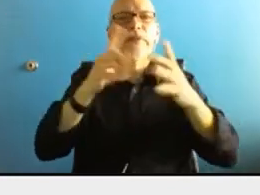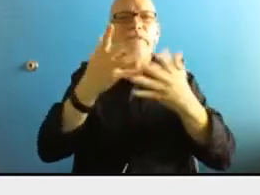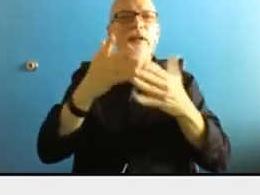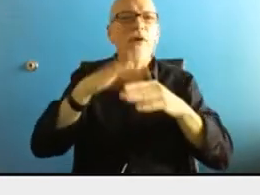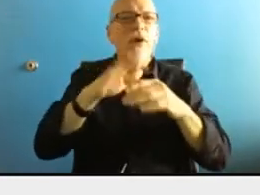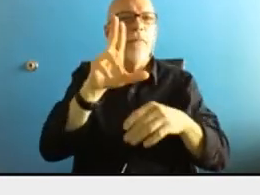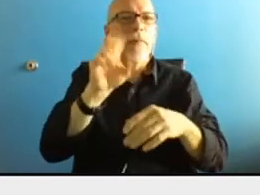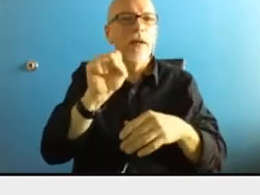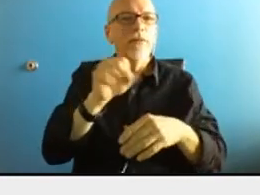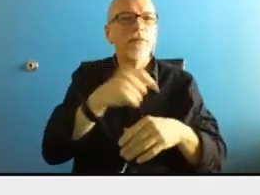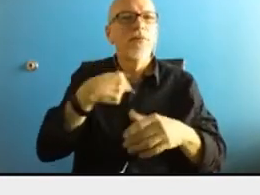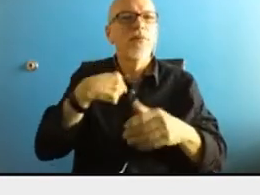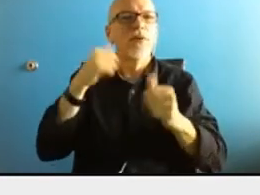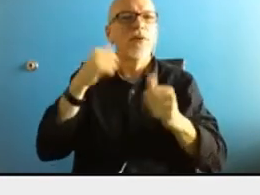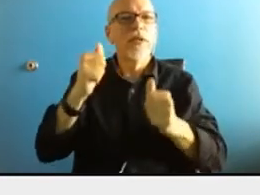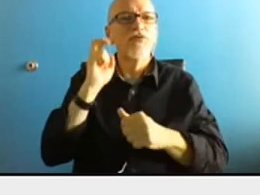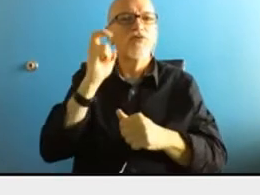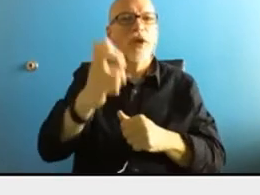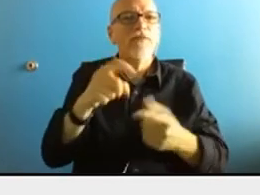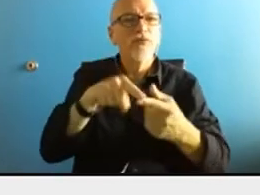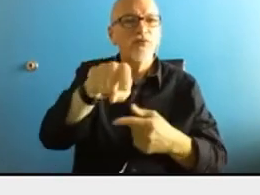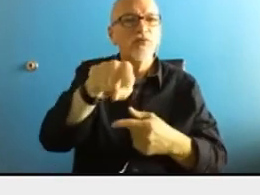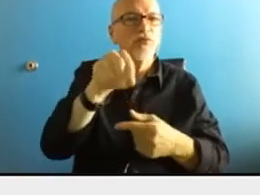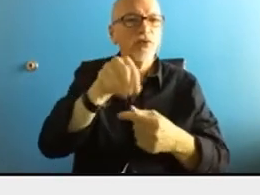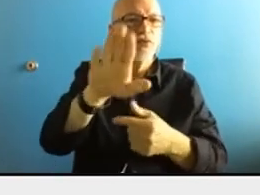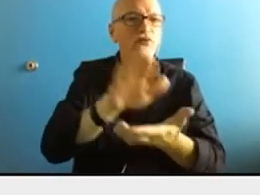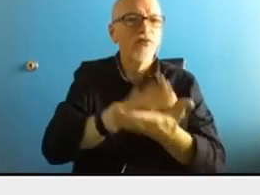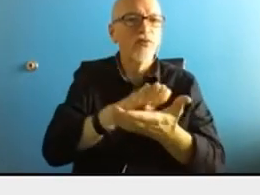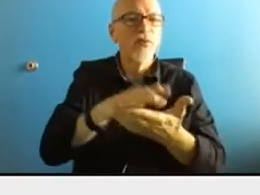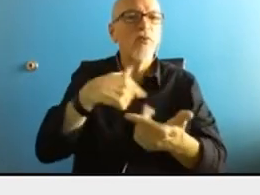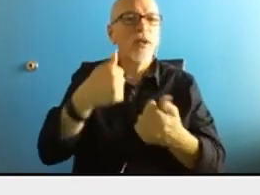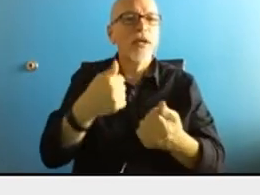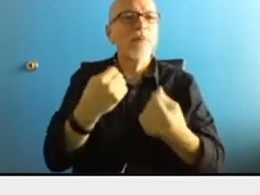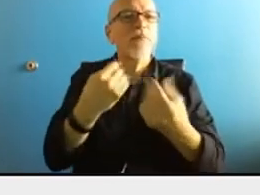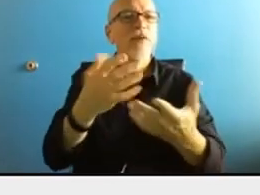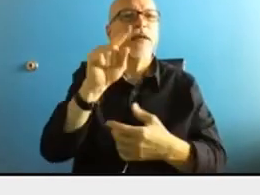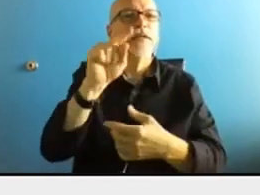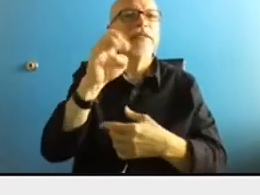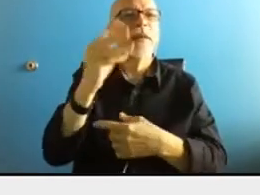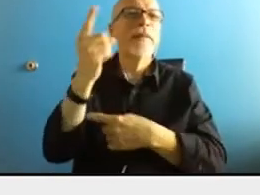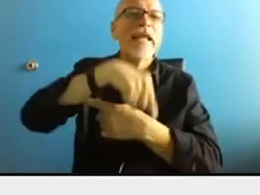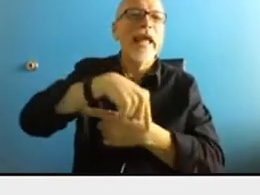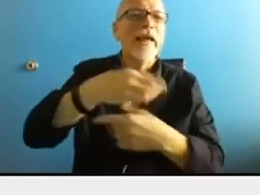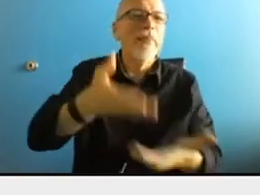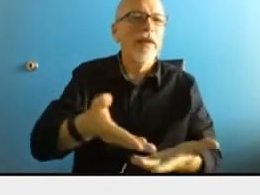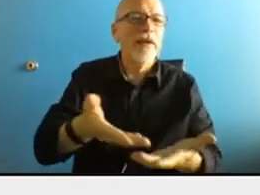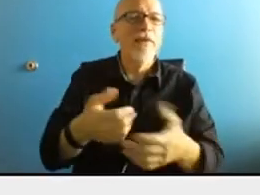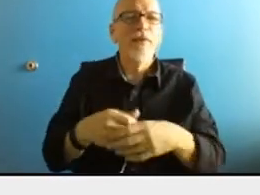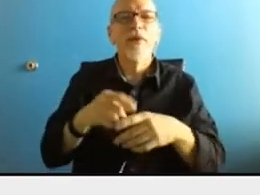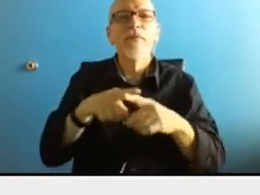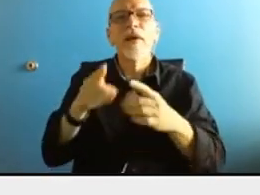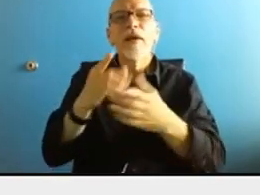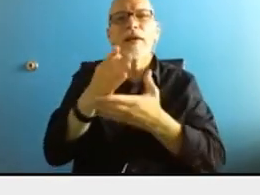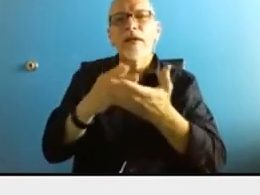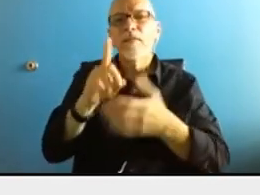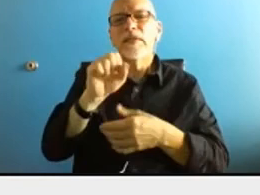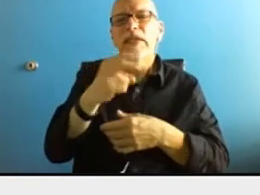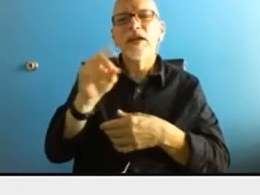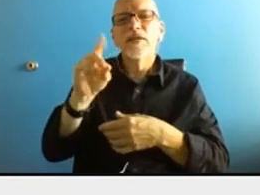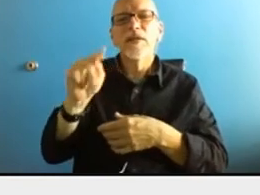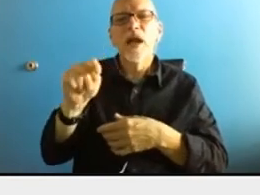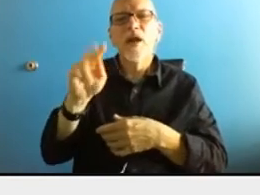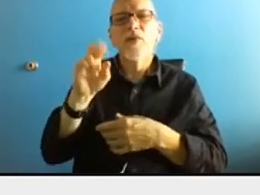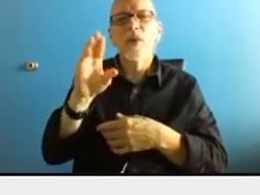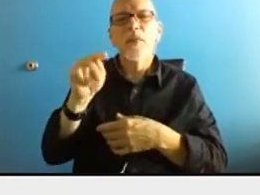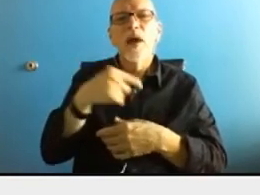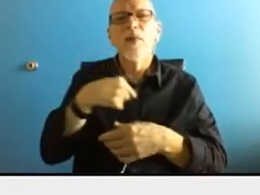that we can travel to you and to your school to provide like a STEM day there. But some of the Dash and Dot robots we can provide,